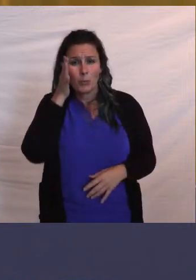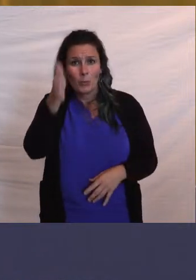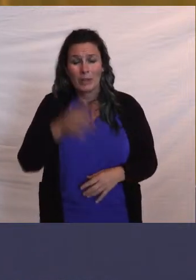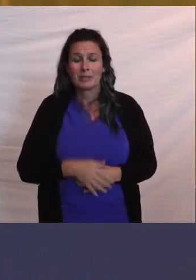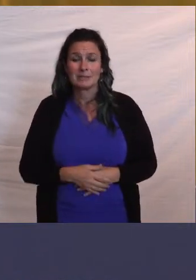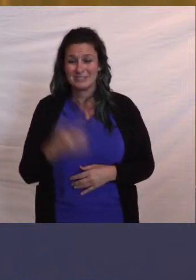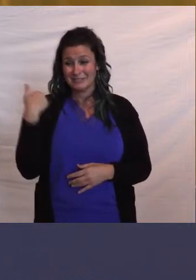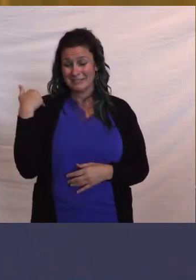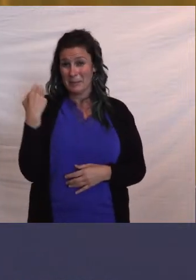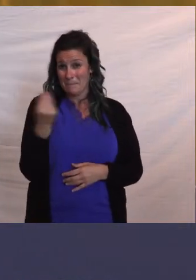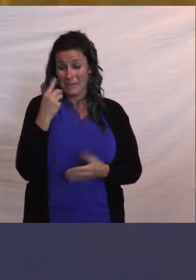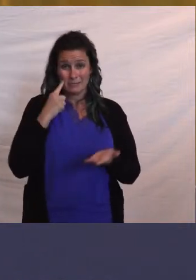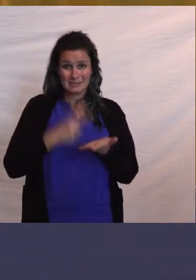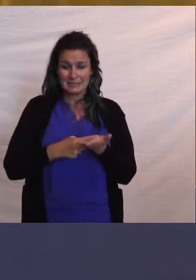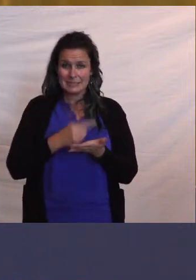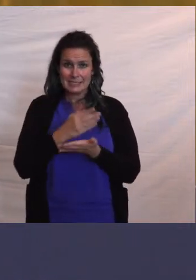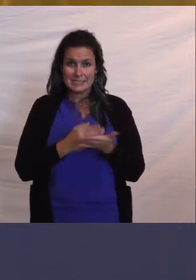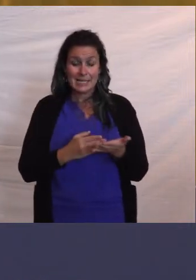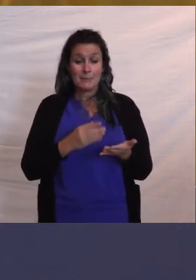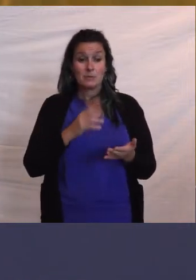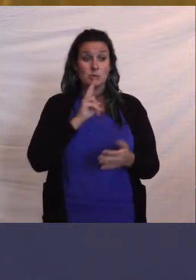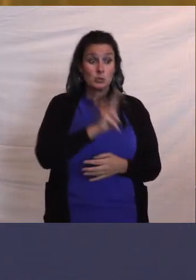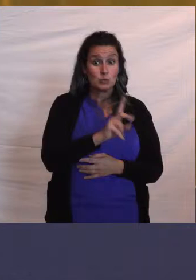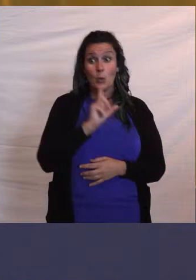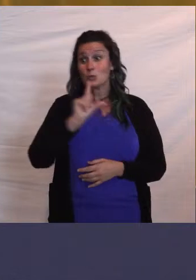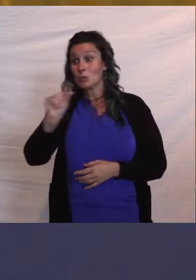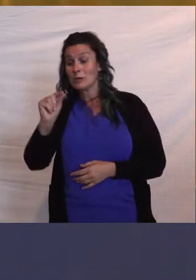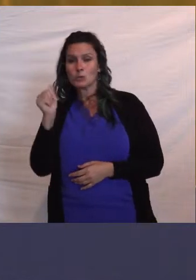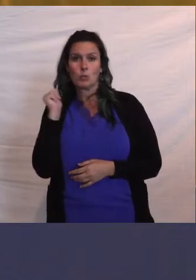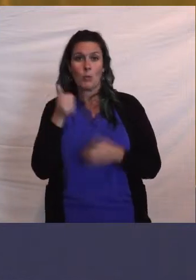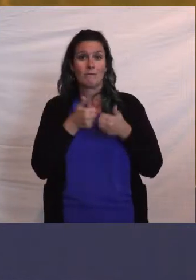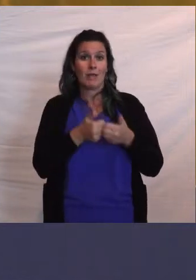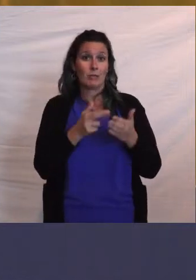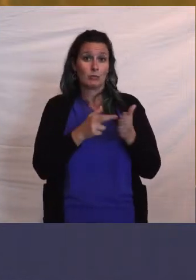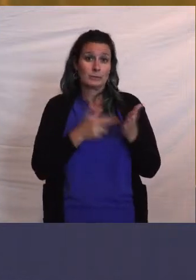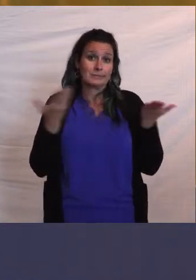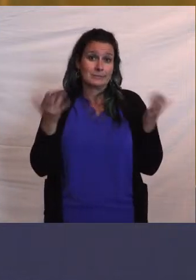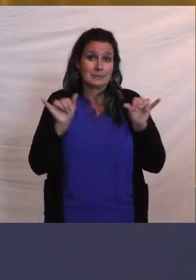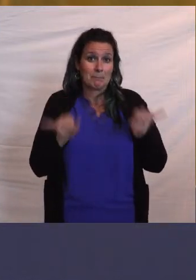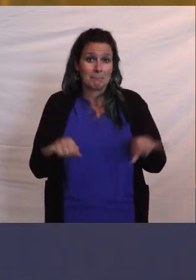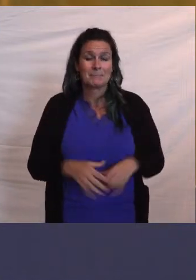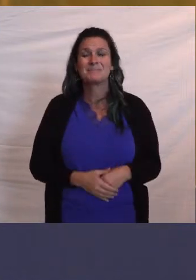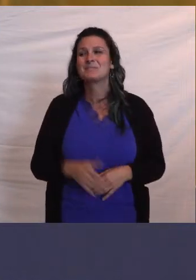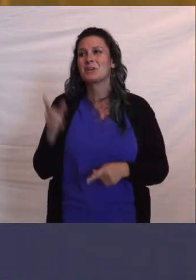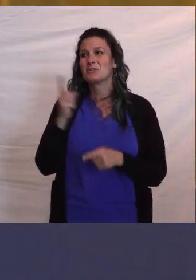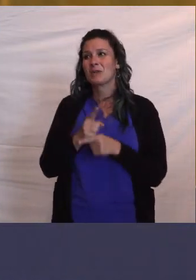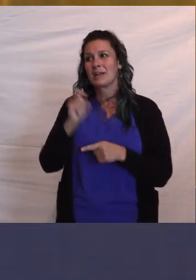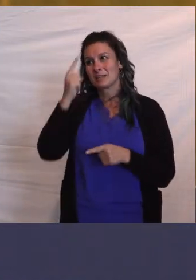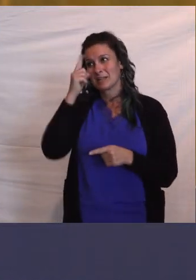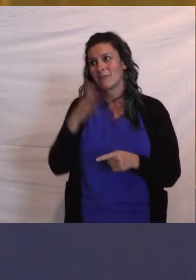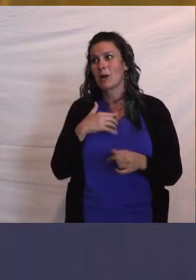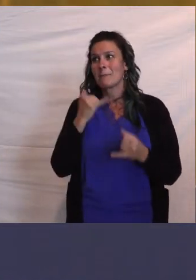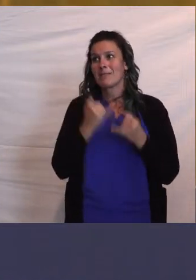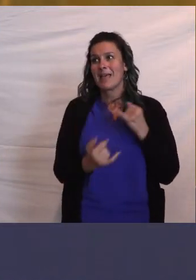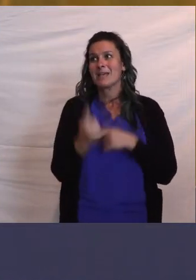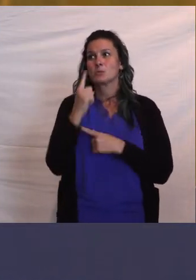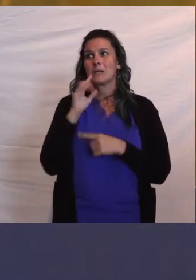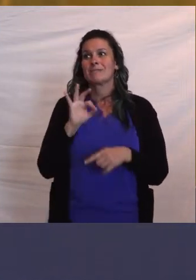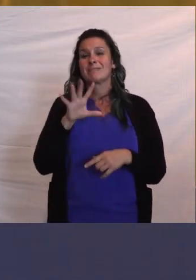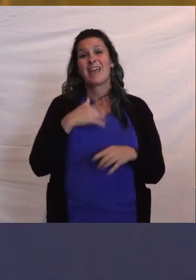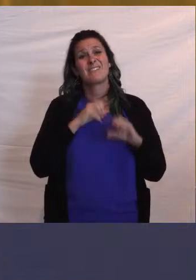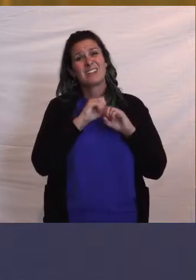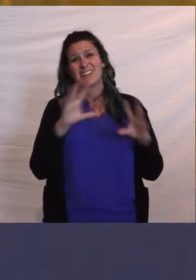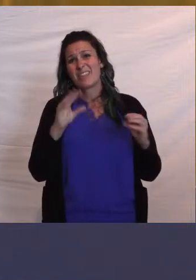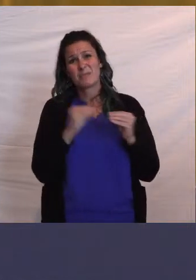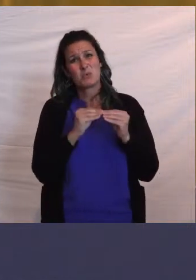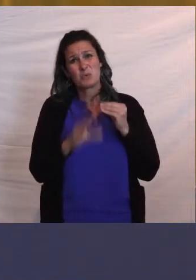Monday, some don't, and some 20-year-olds don't. Correct. Thank you. Thank you. I'm going to be brief. On the last one, I've literally got nothing more to